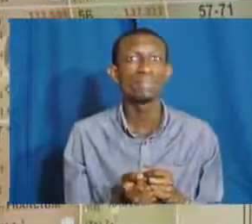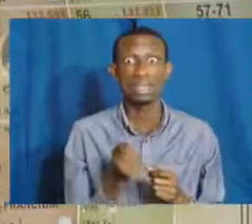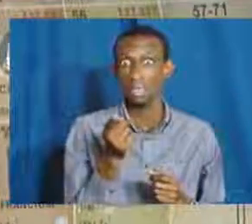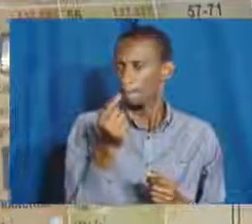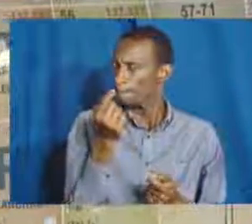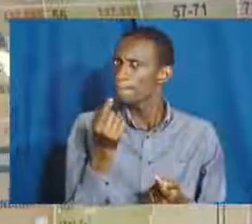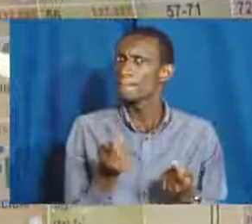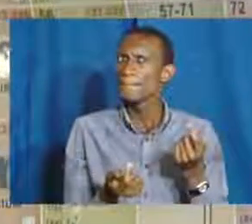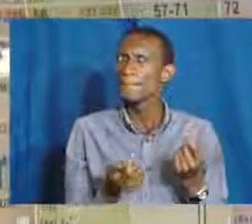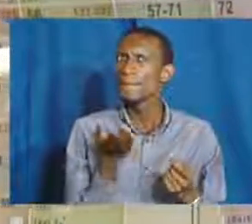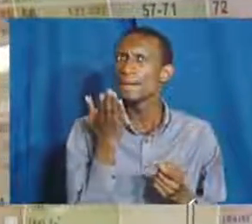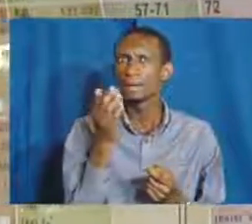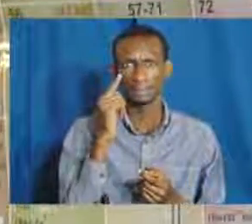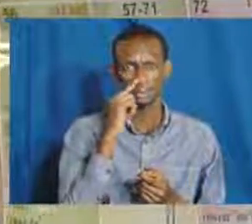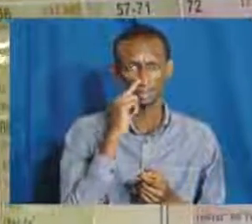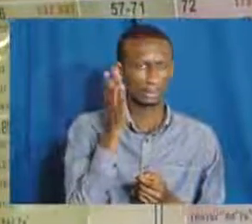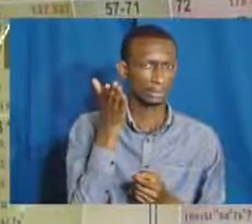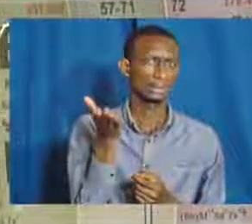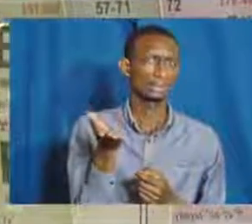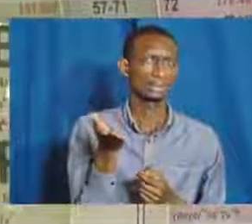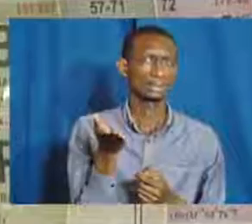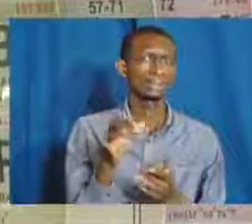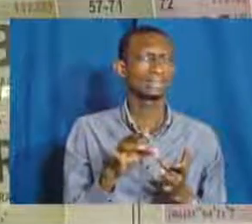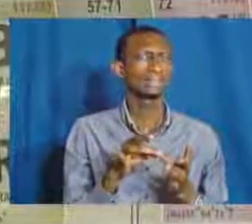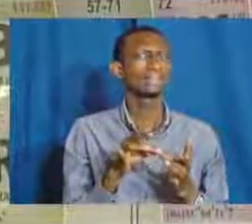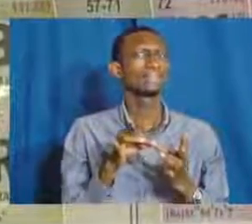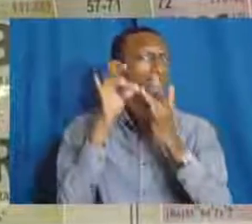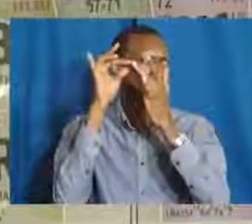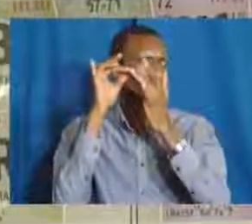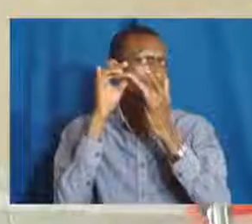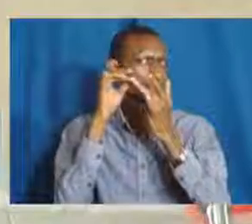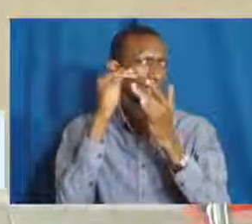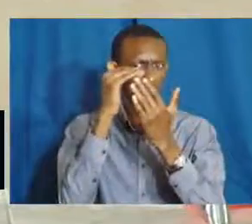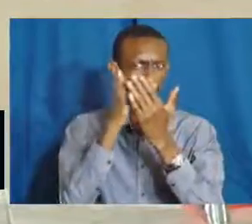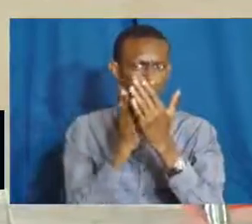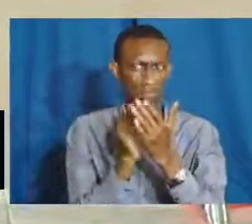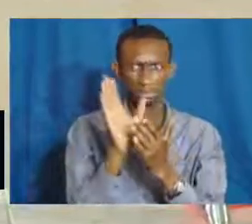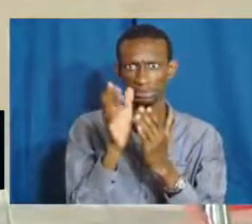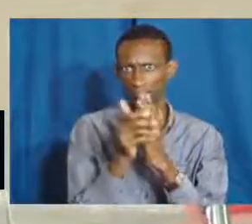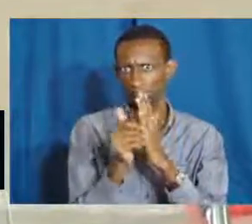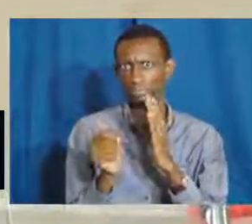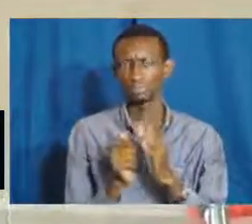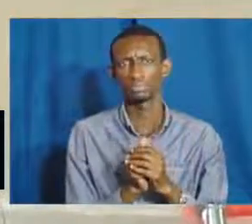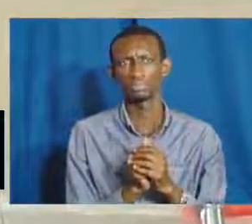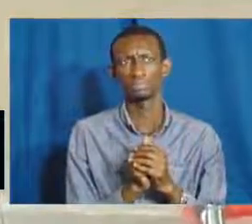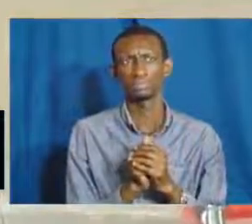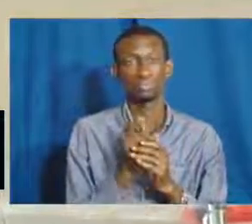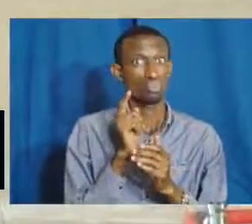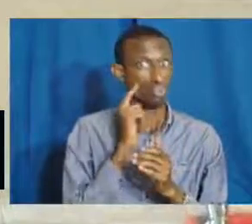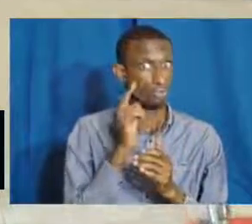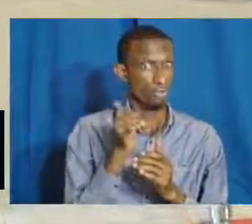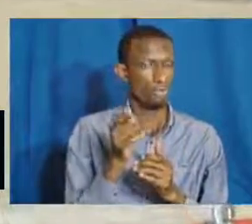something that, that is unique to his arrangement. Even when